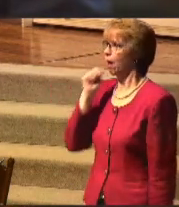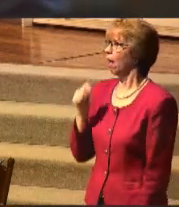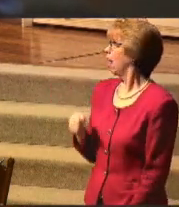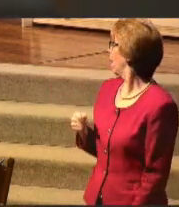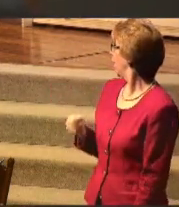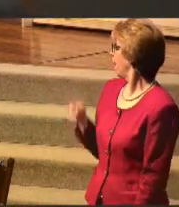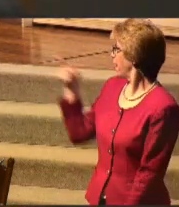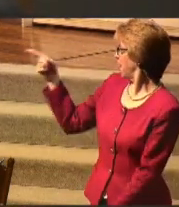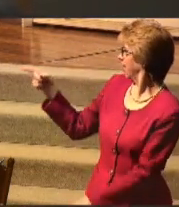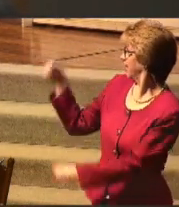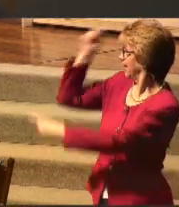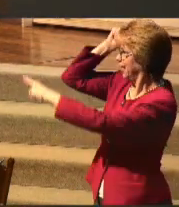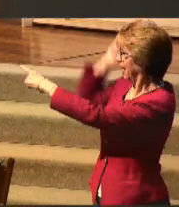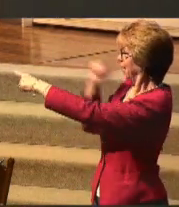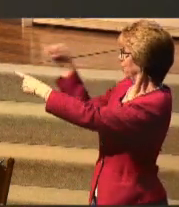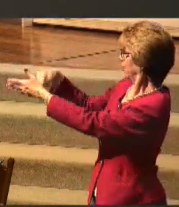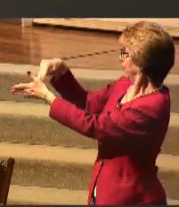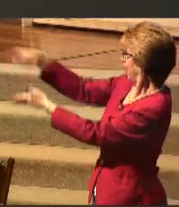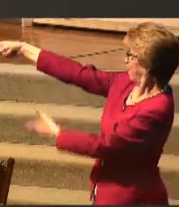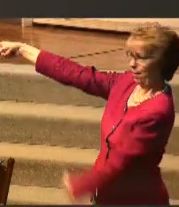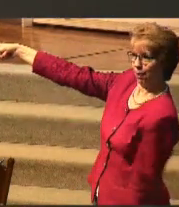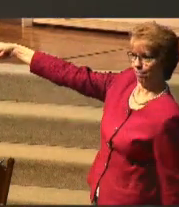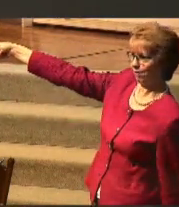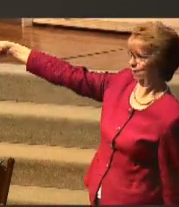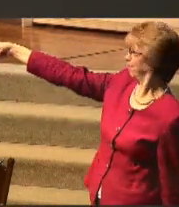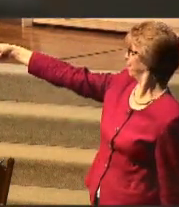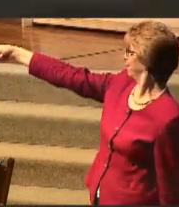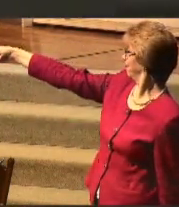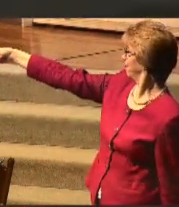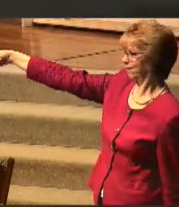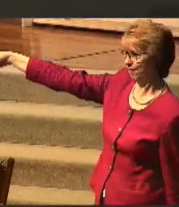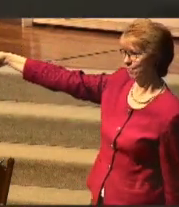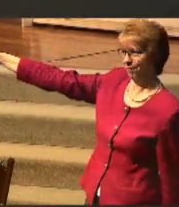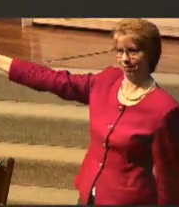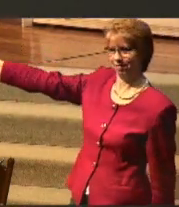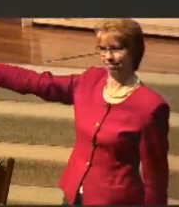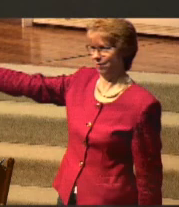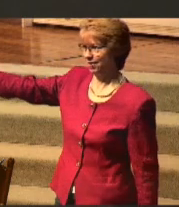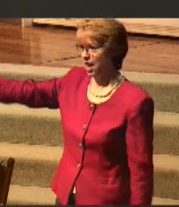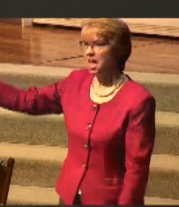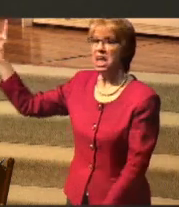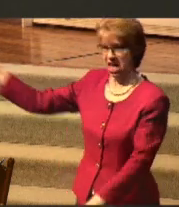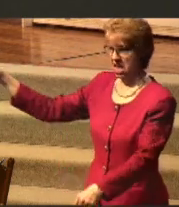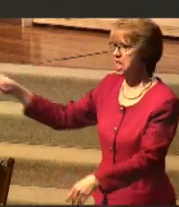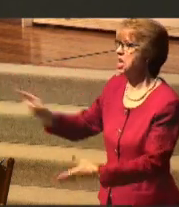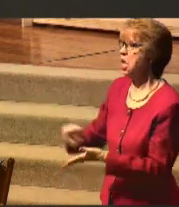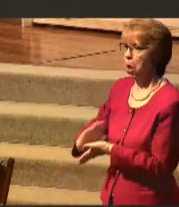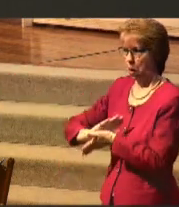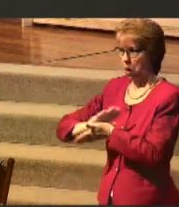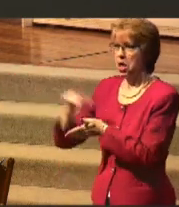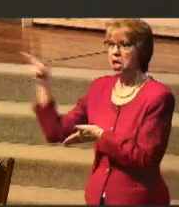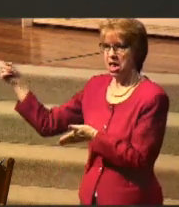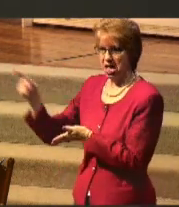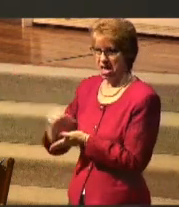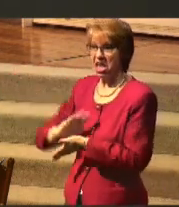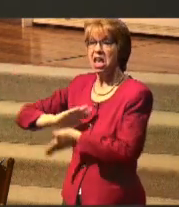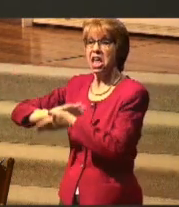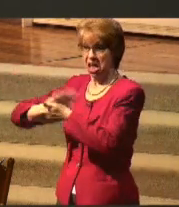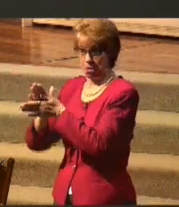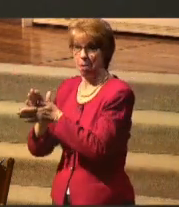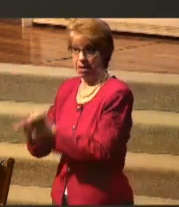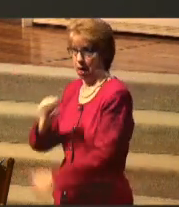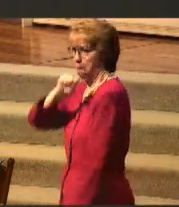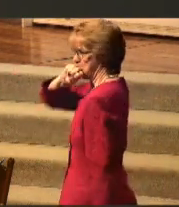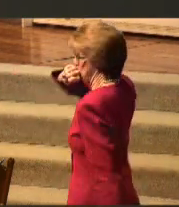here. Stand up. This guy would have been my hero. He would have been my hero. One day, I'm